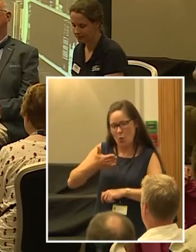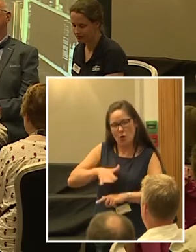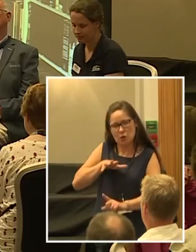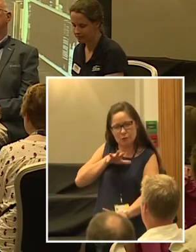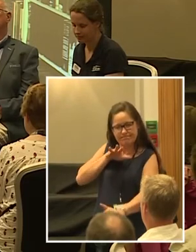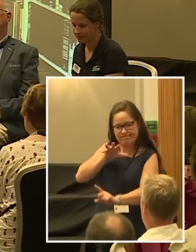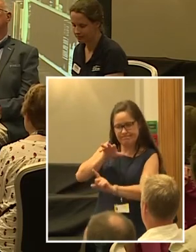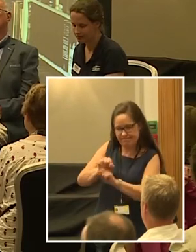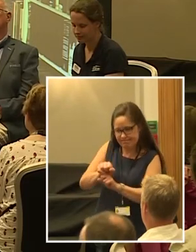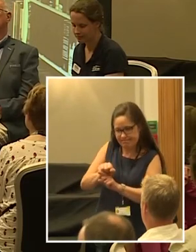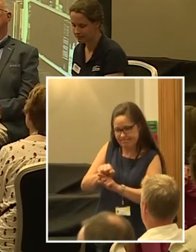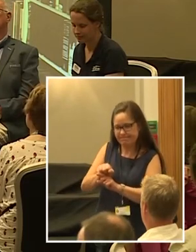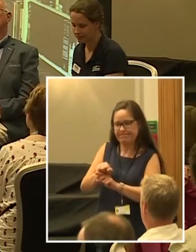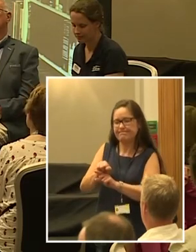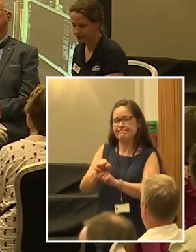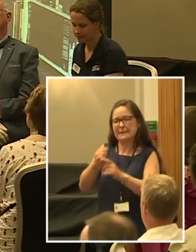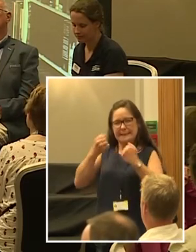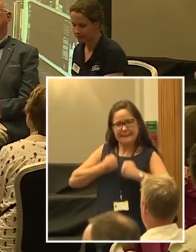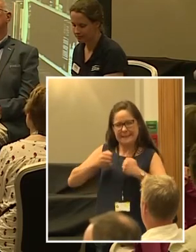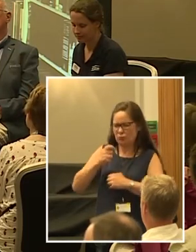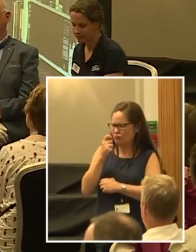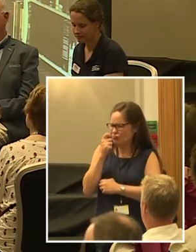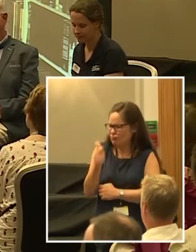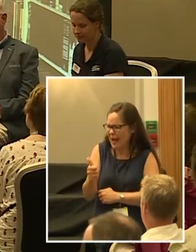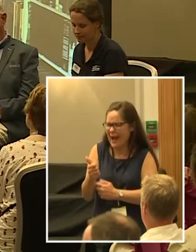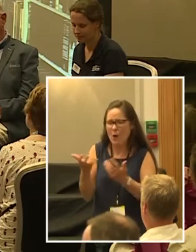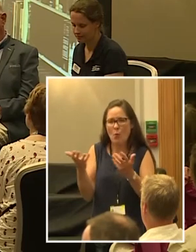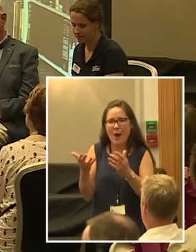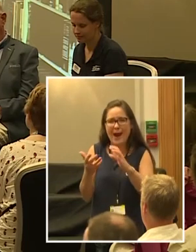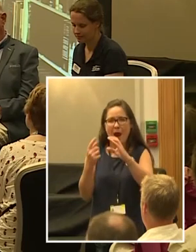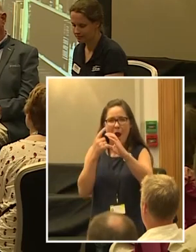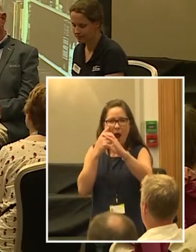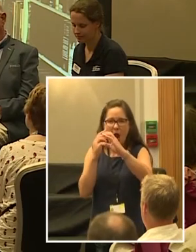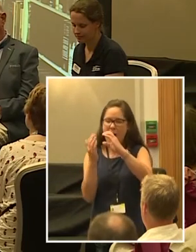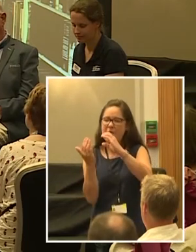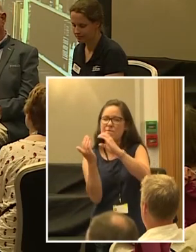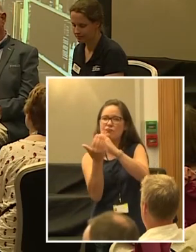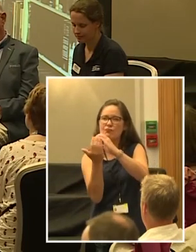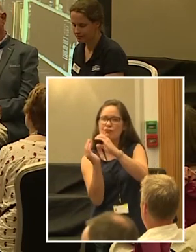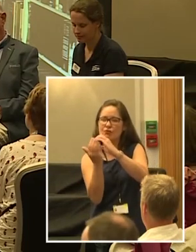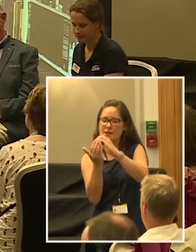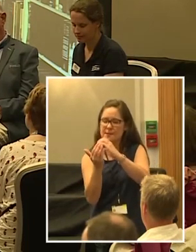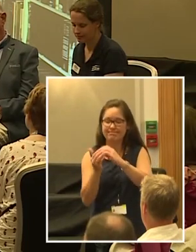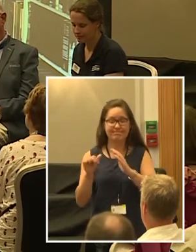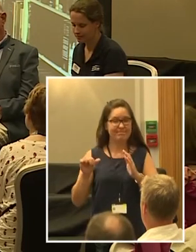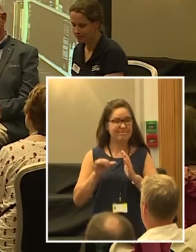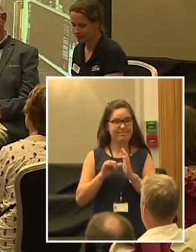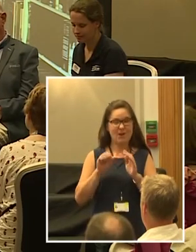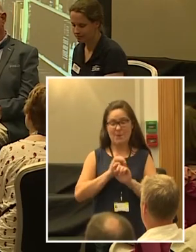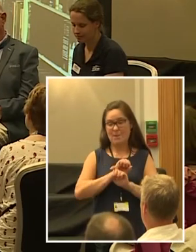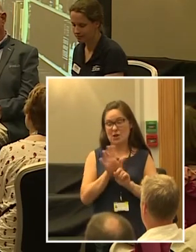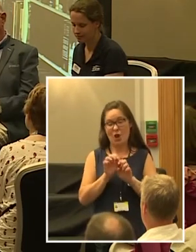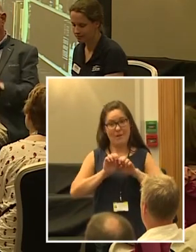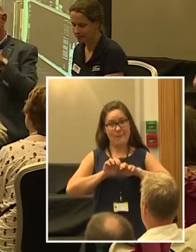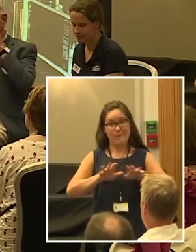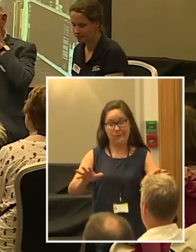at the front of the eye. But then COVID intervened, and having PCR and lateral flow and